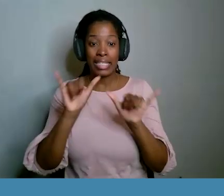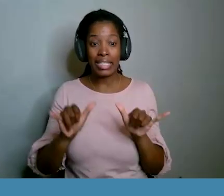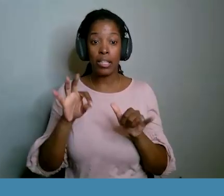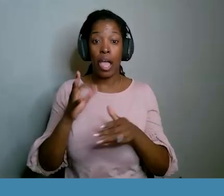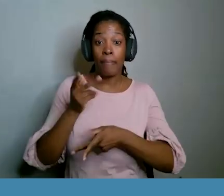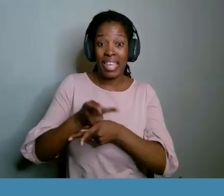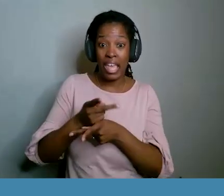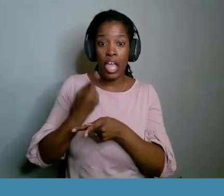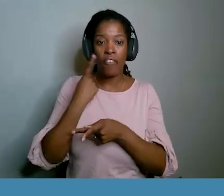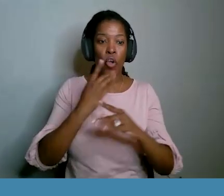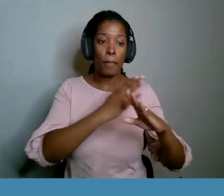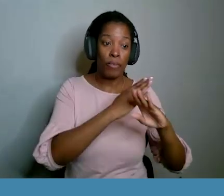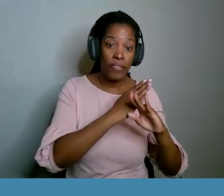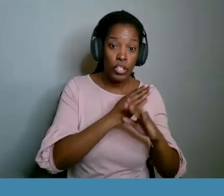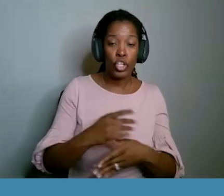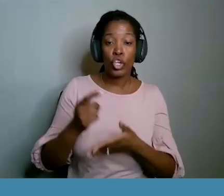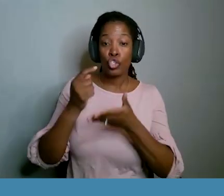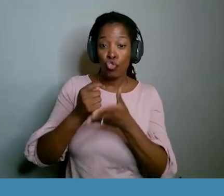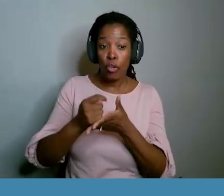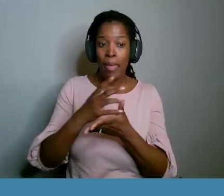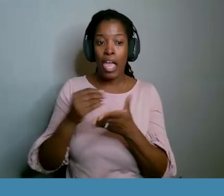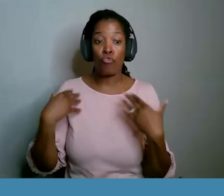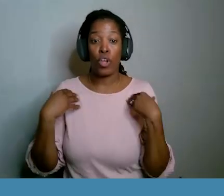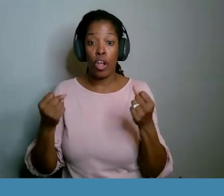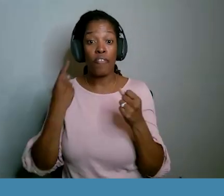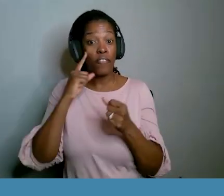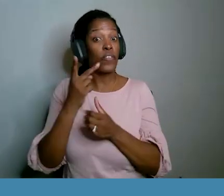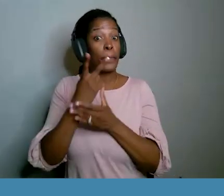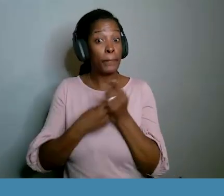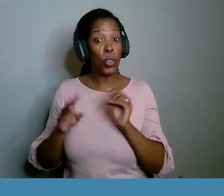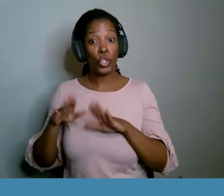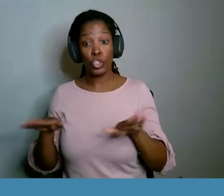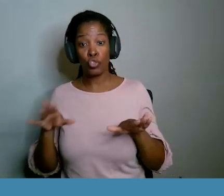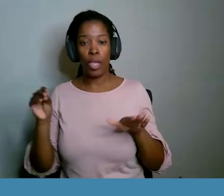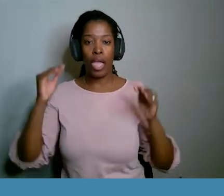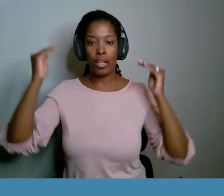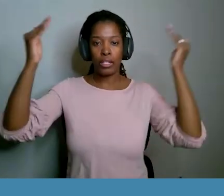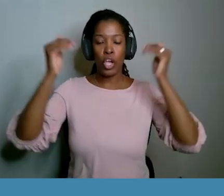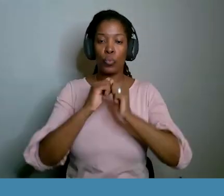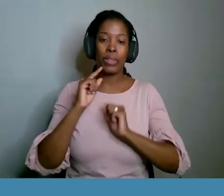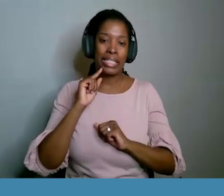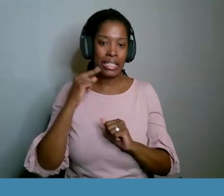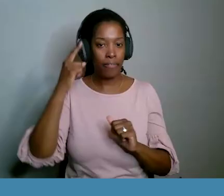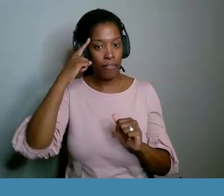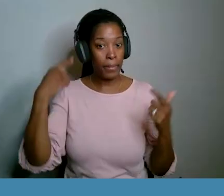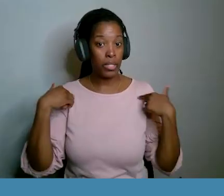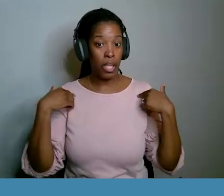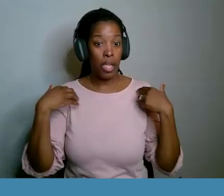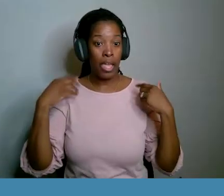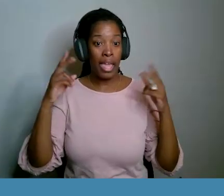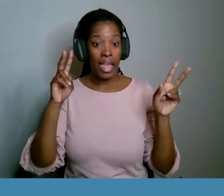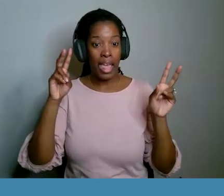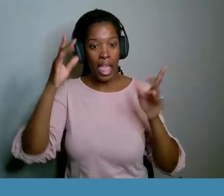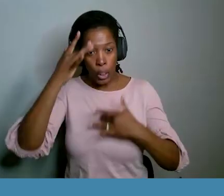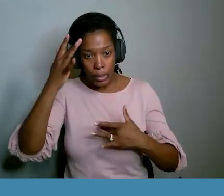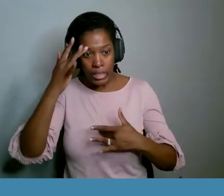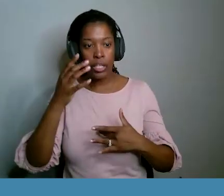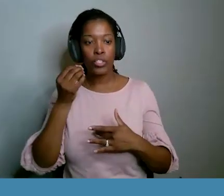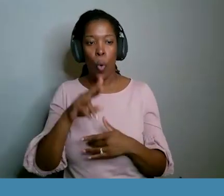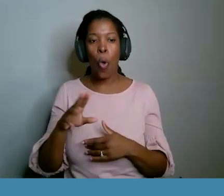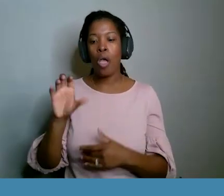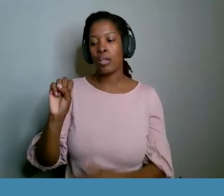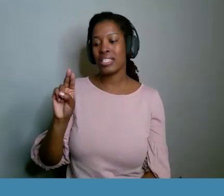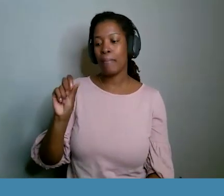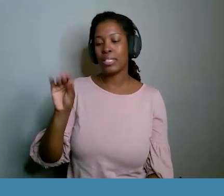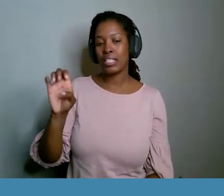for the prevention, treatment, and recovery of children and adults with serious mental illnesses or substance abuse disorders in the state of